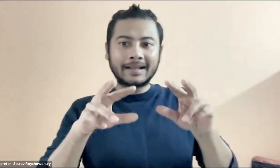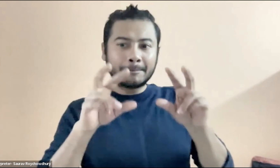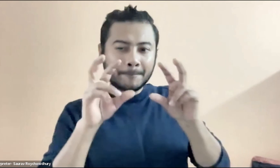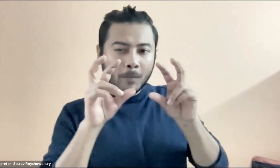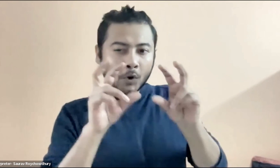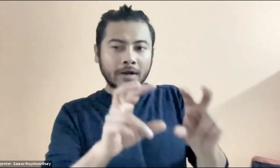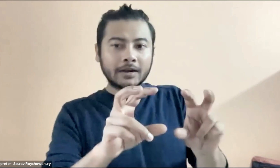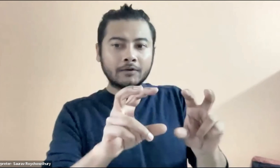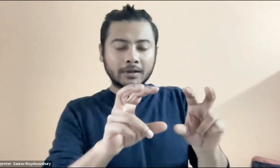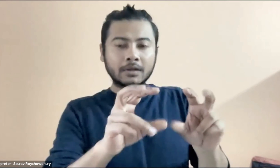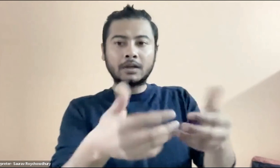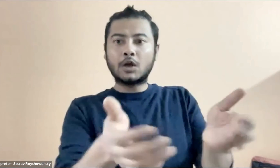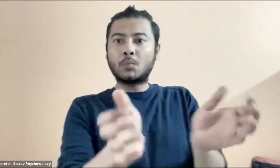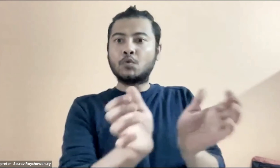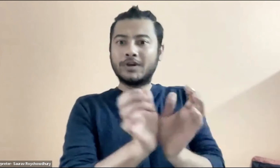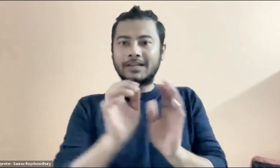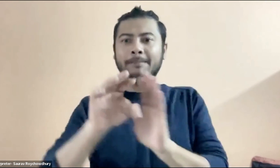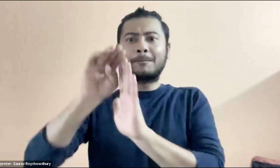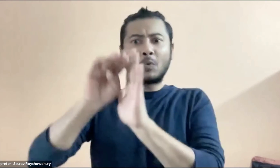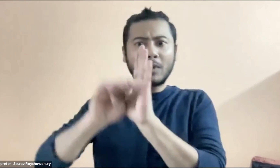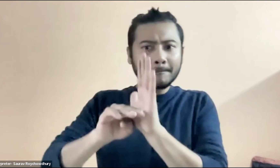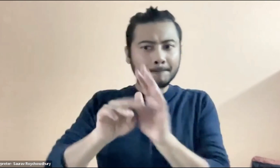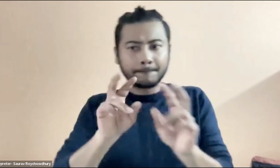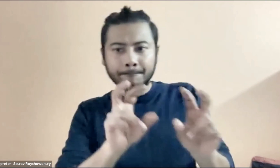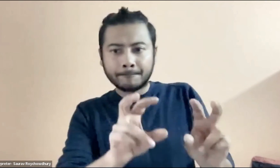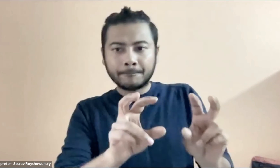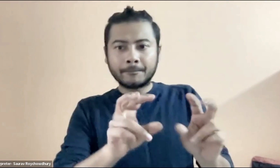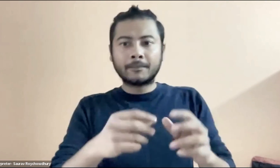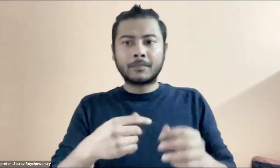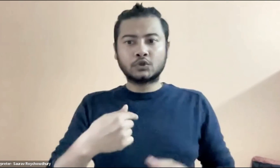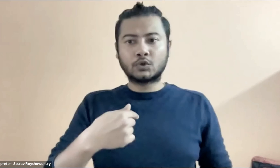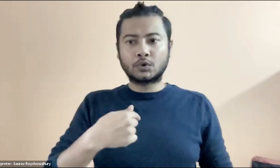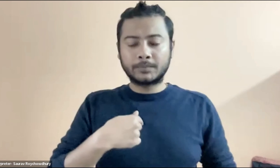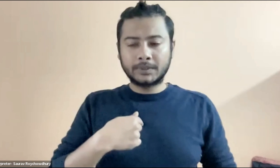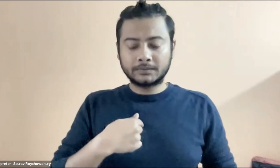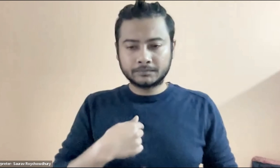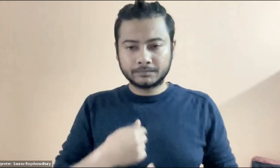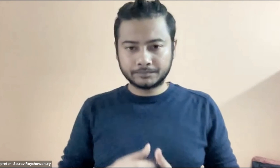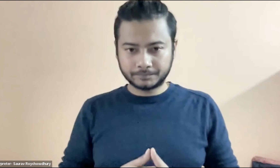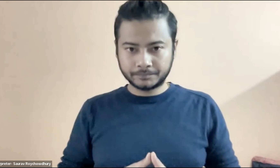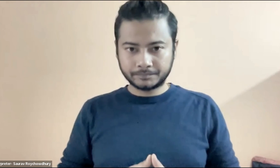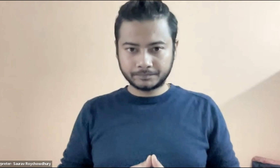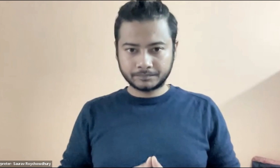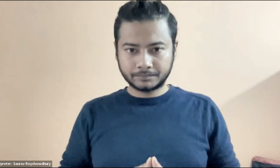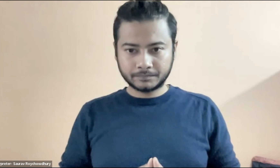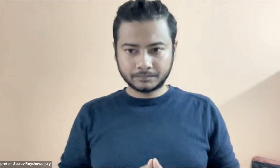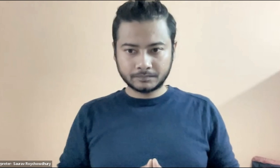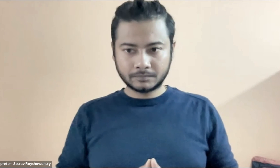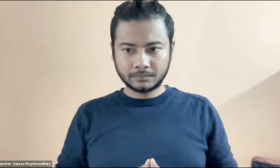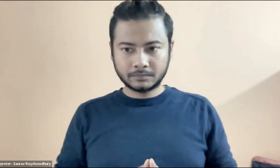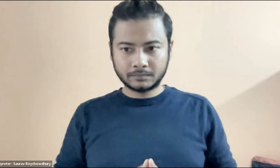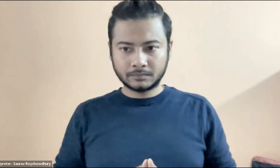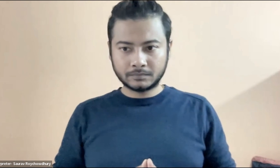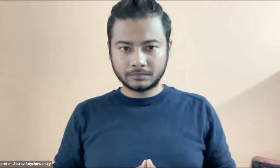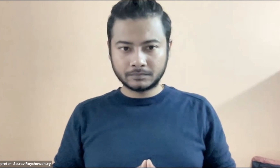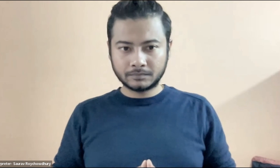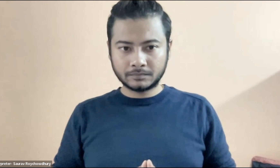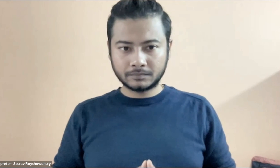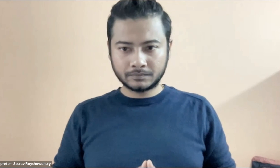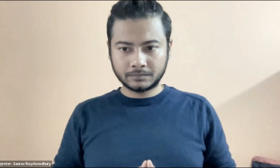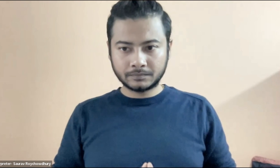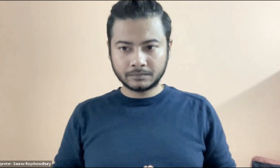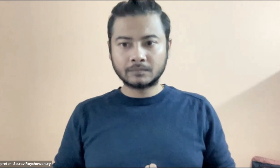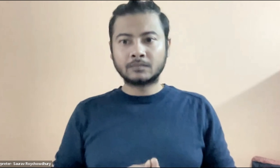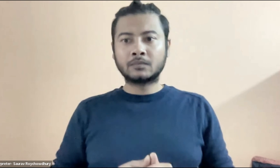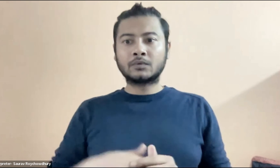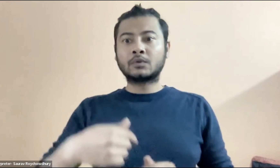out. I understood it from a very simple point of view. It's like you have the routine